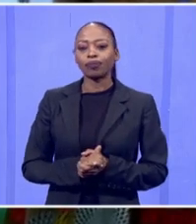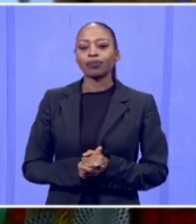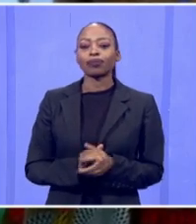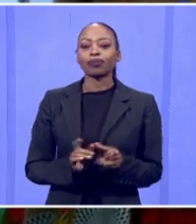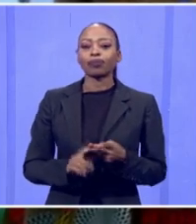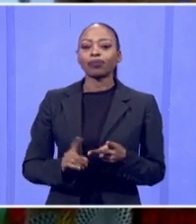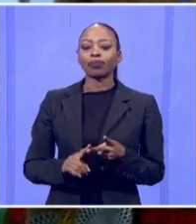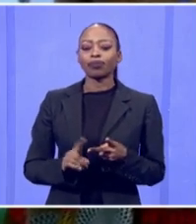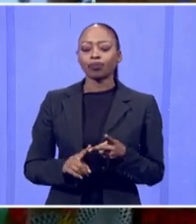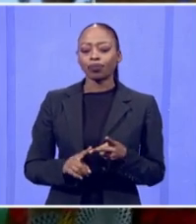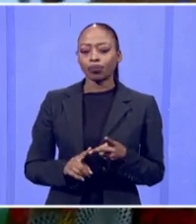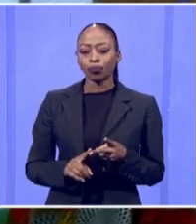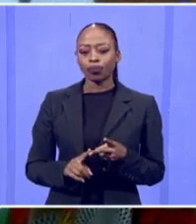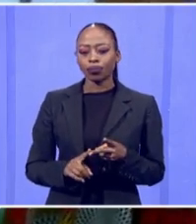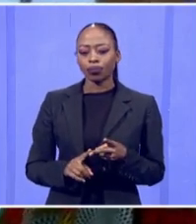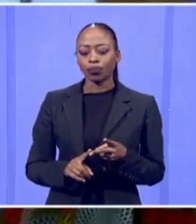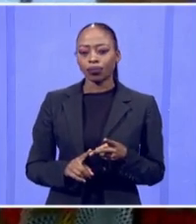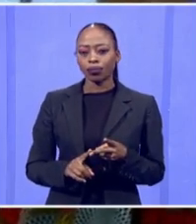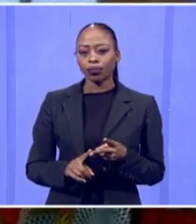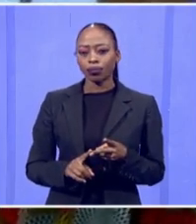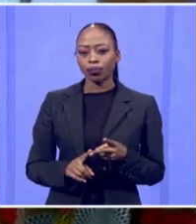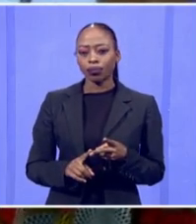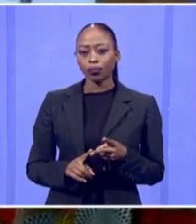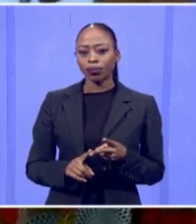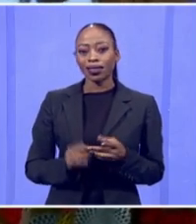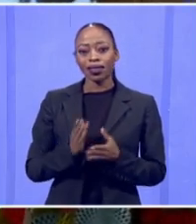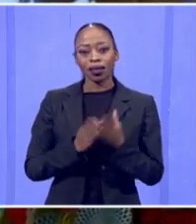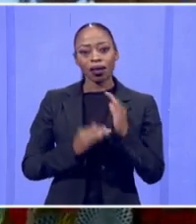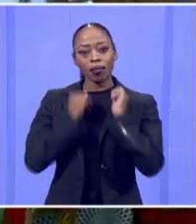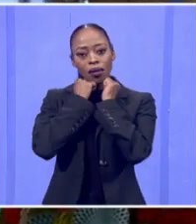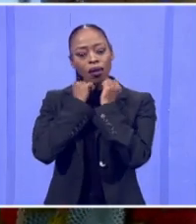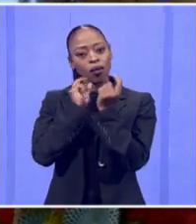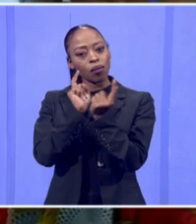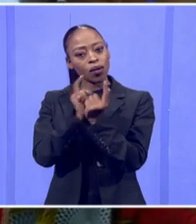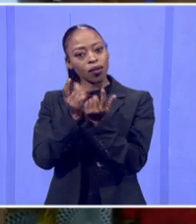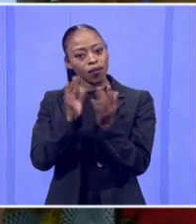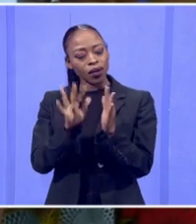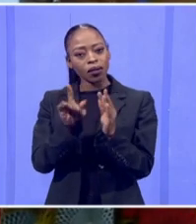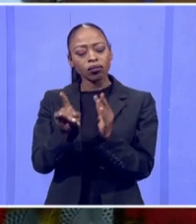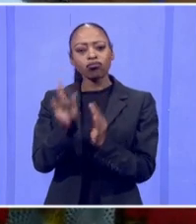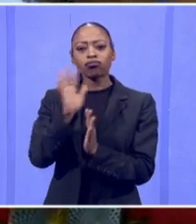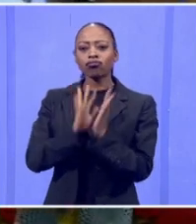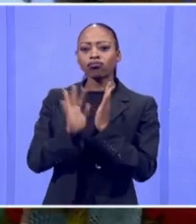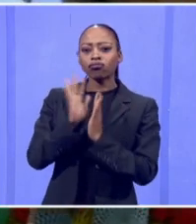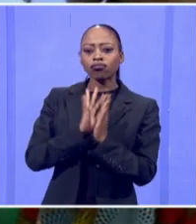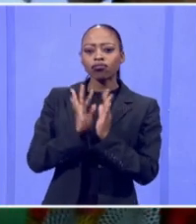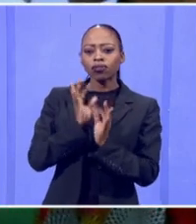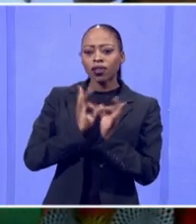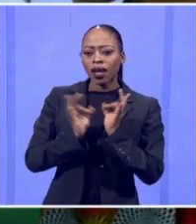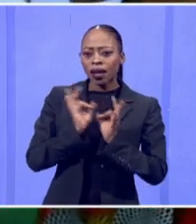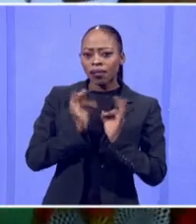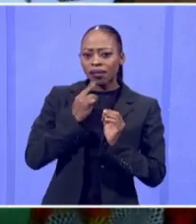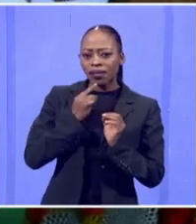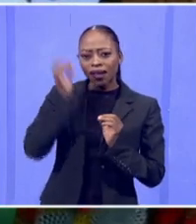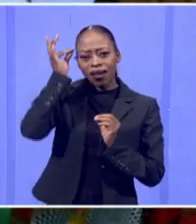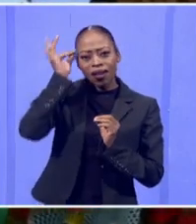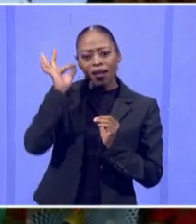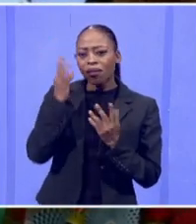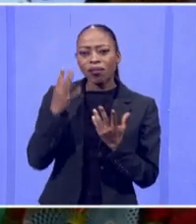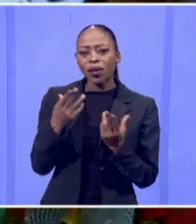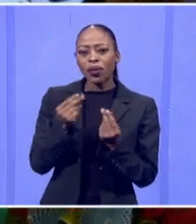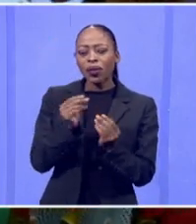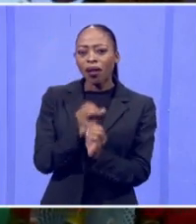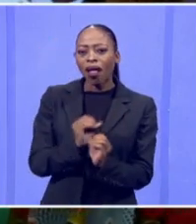overcrowding at the school. We spoke to some parents there, and they were raising their issues as to why is government draining its feet